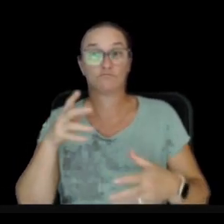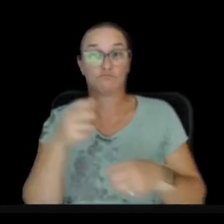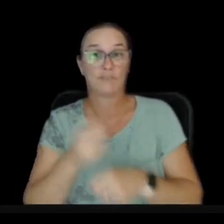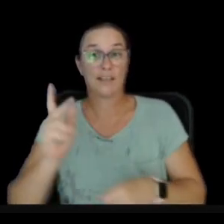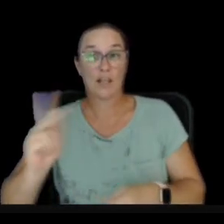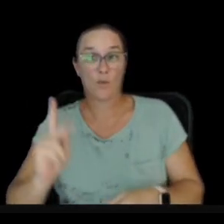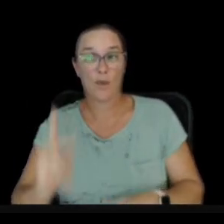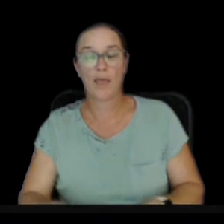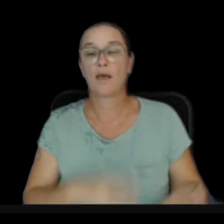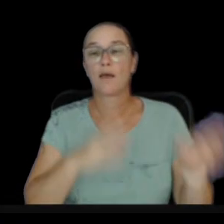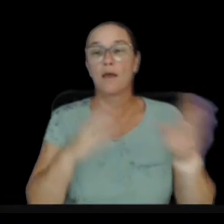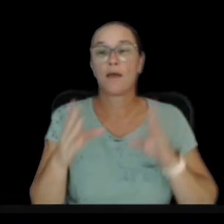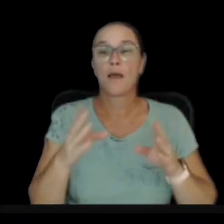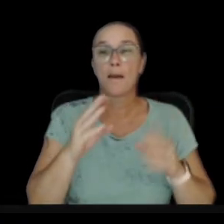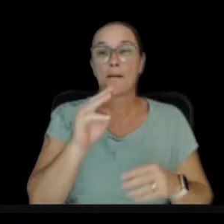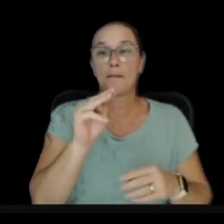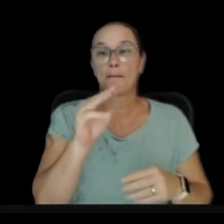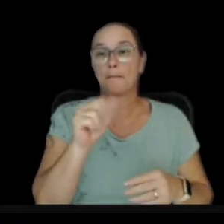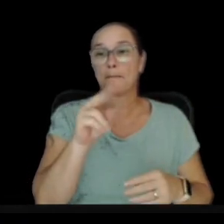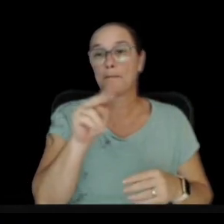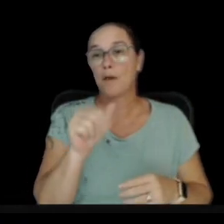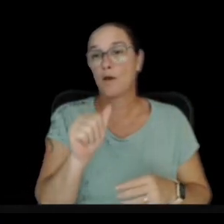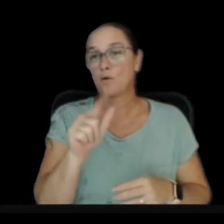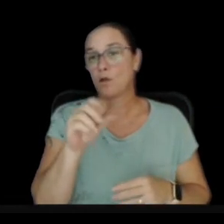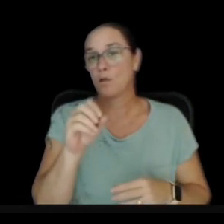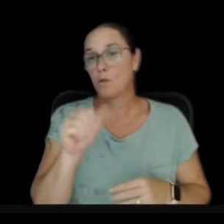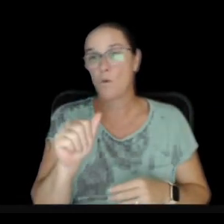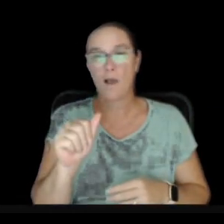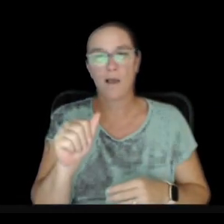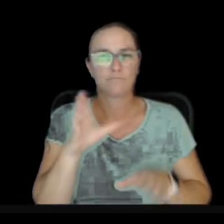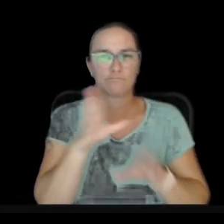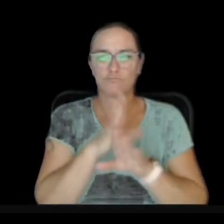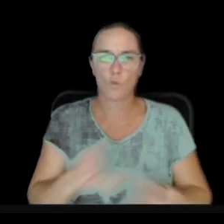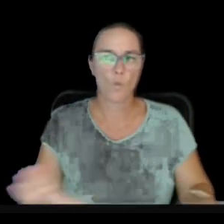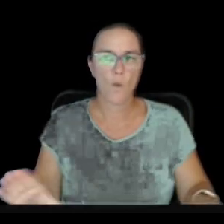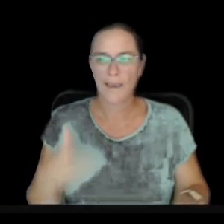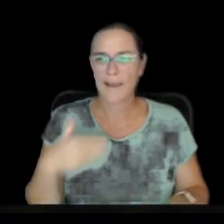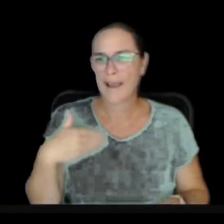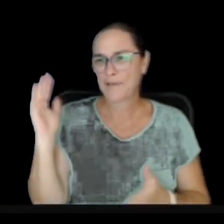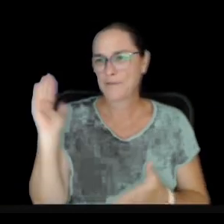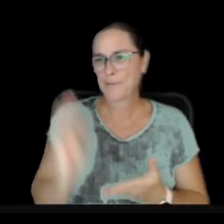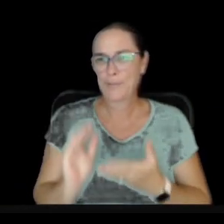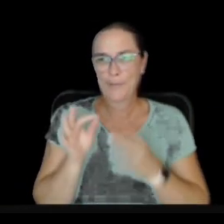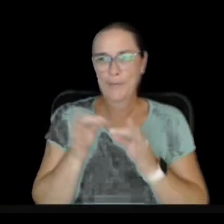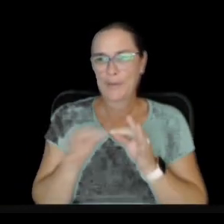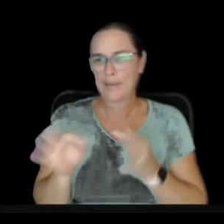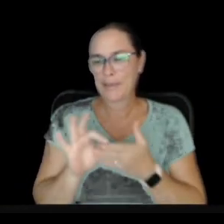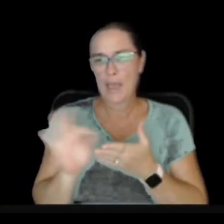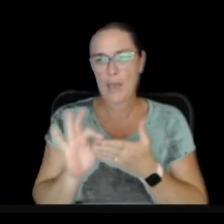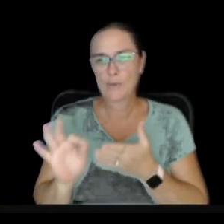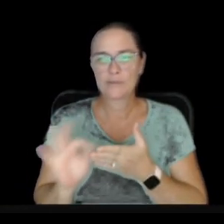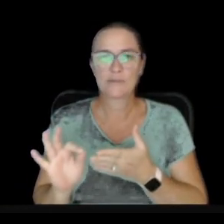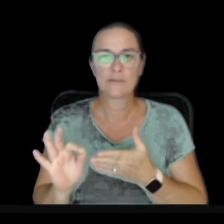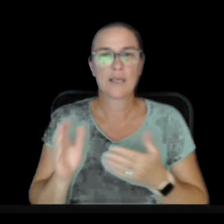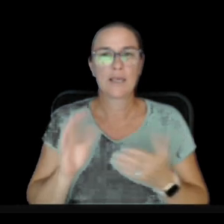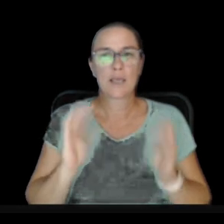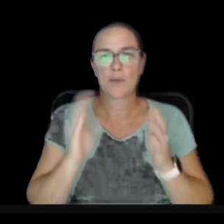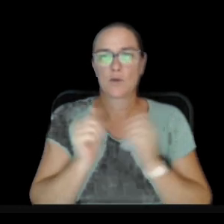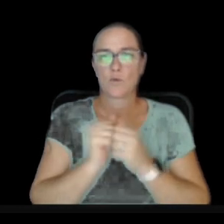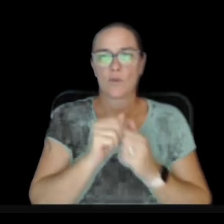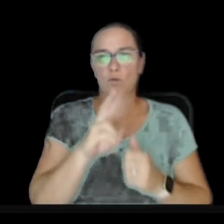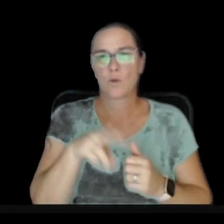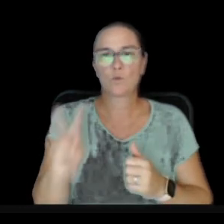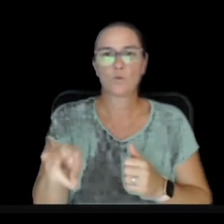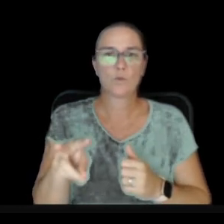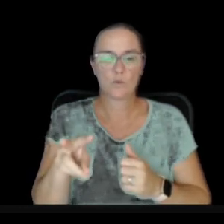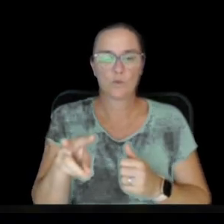remains quiet with very few earthquakes at its summit, very few earthquake counts compared to the buildup to the 2022 eruption, and